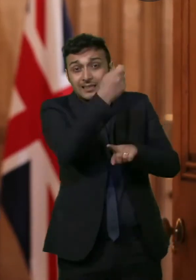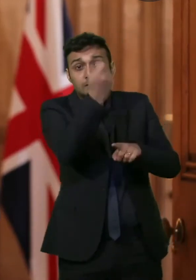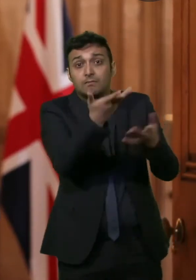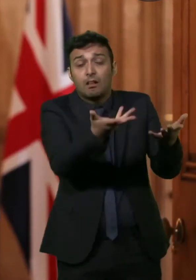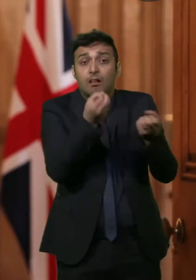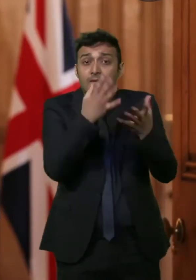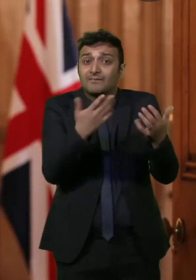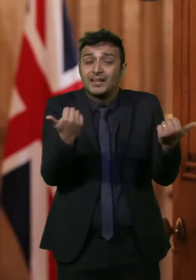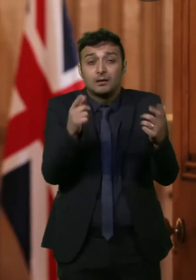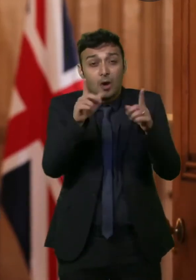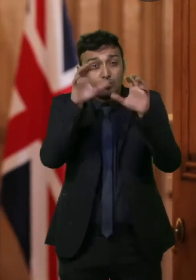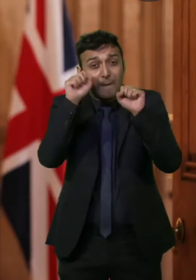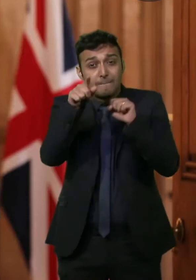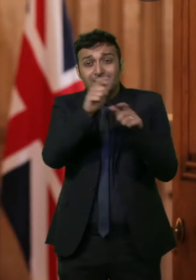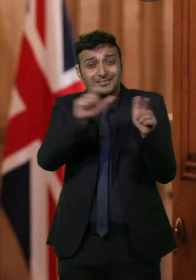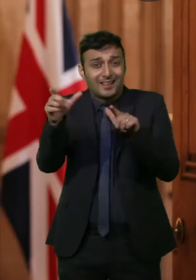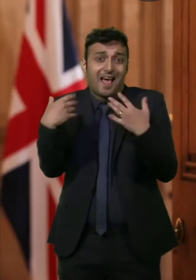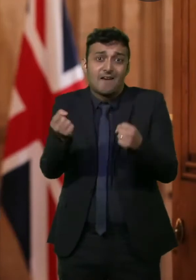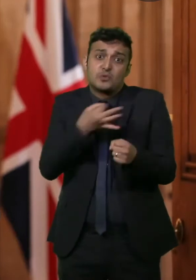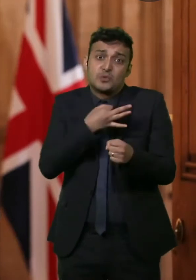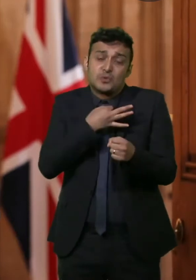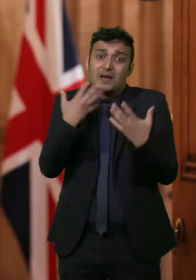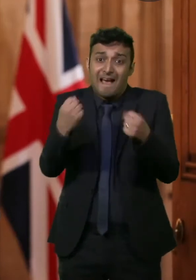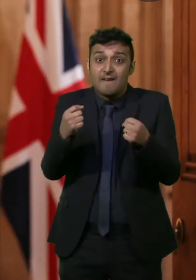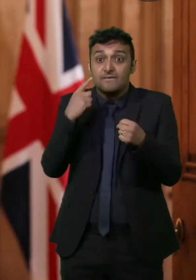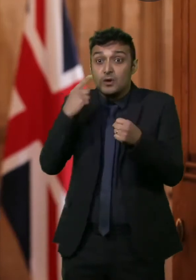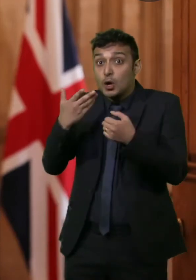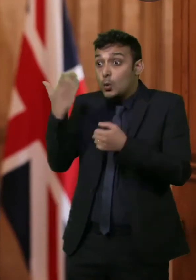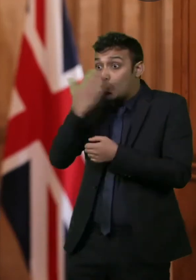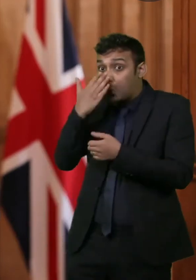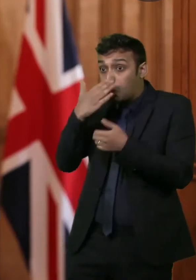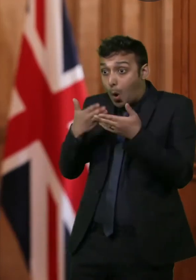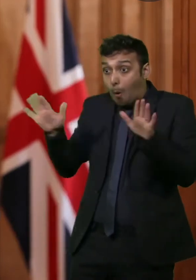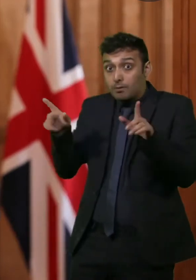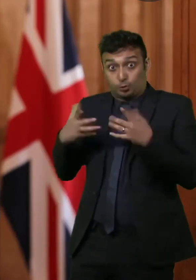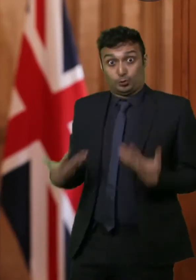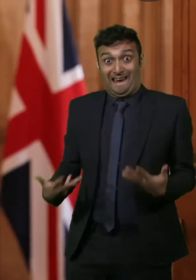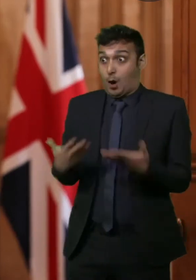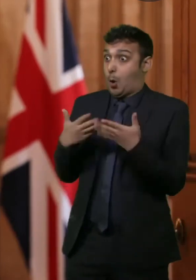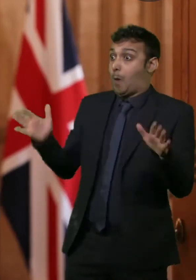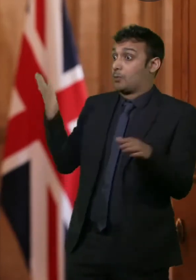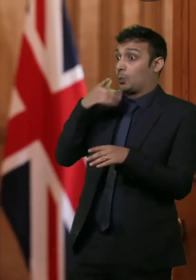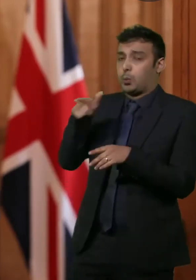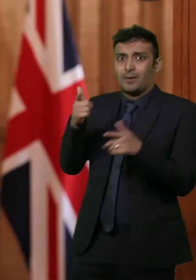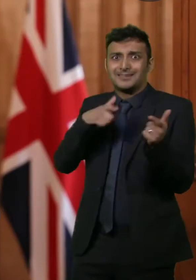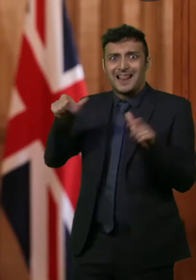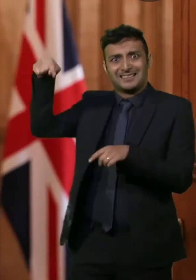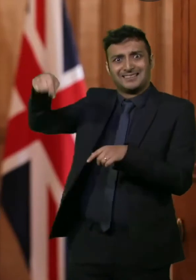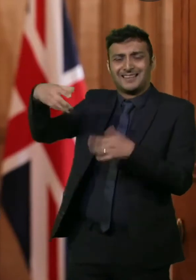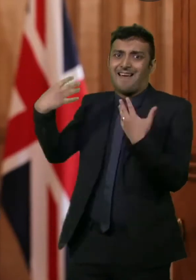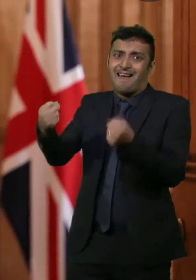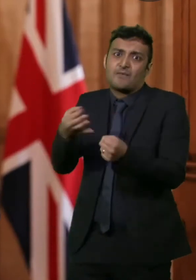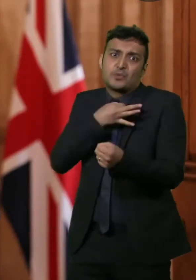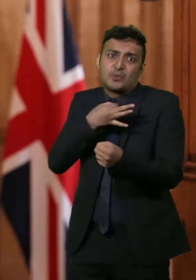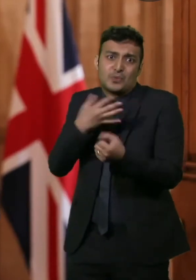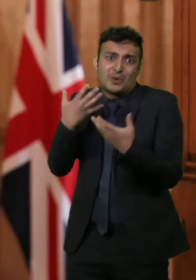in opening schools today in the way that we are. That's just inevitable. And you heard what Jenny had to say about